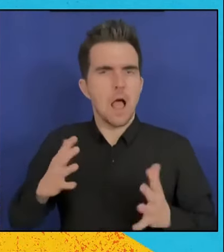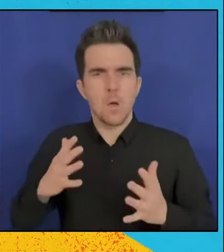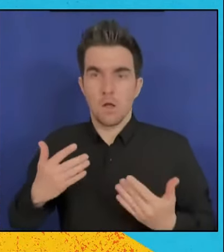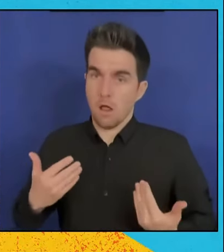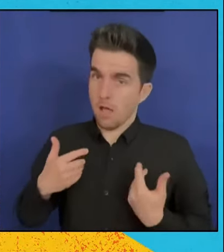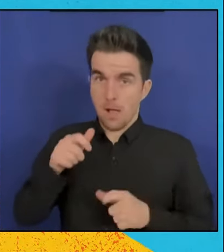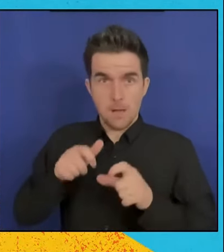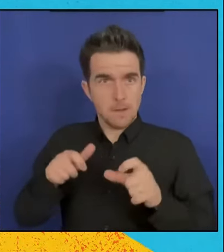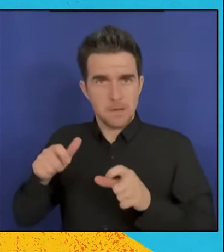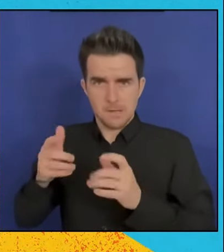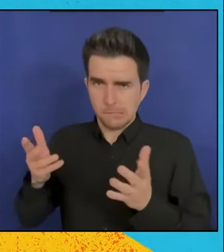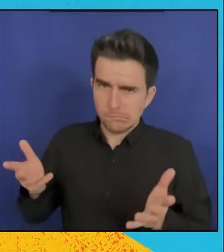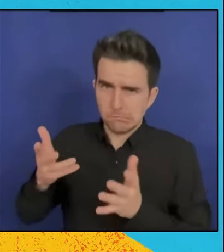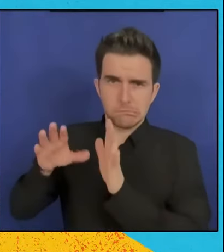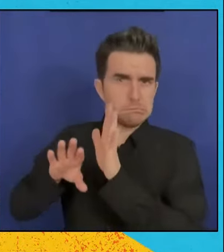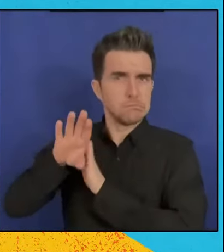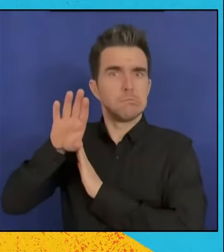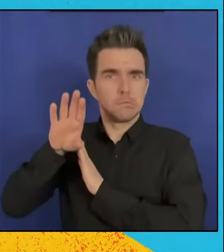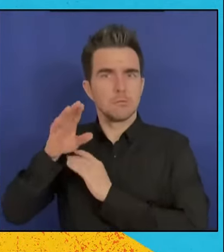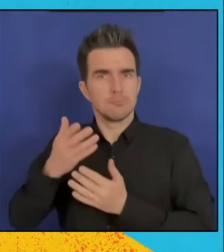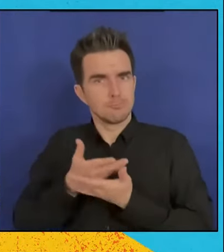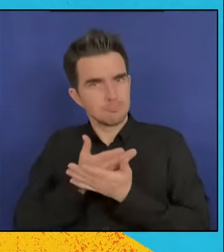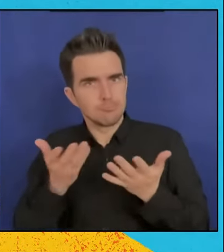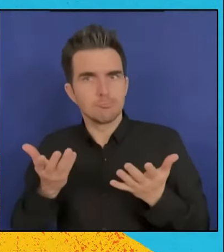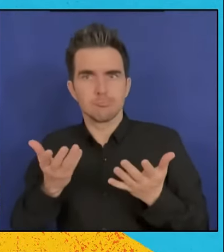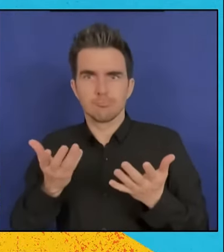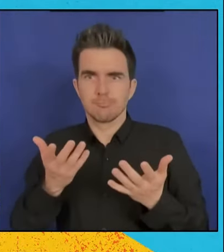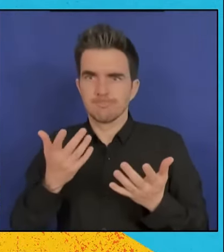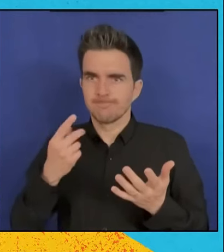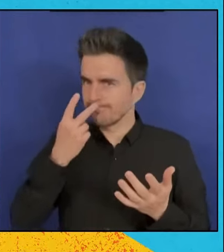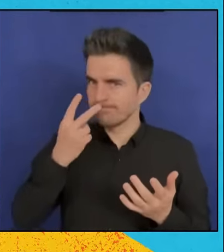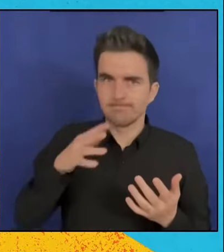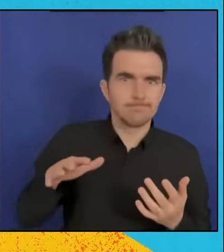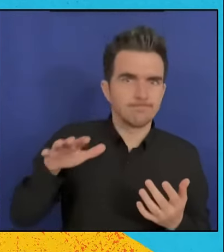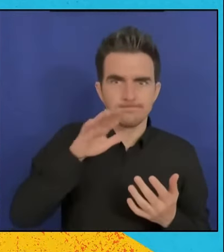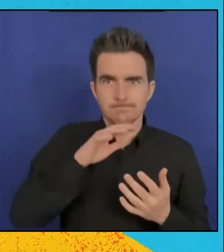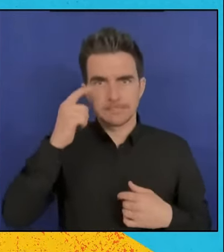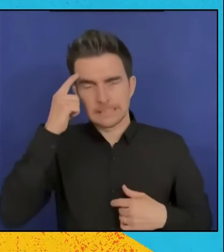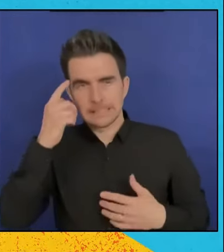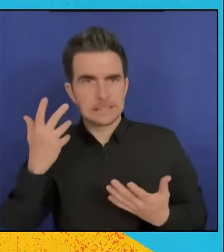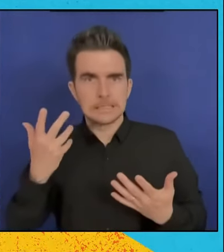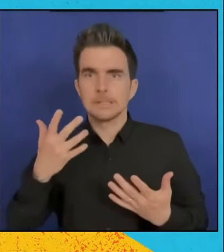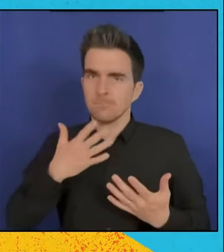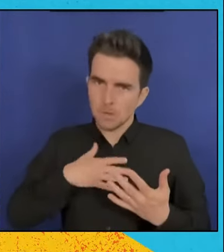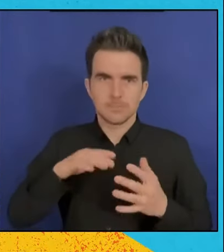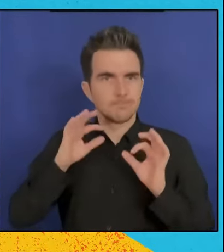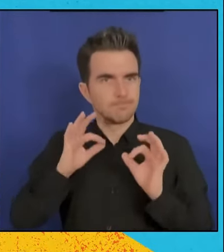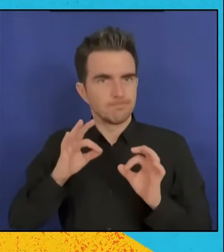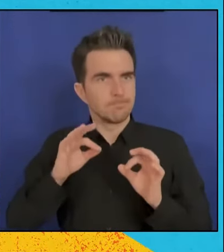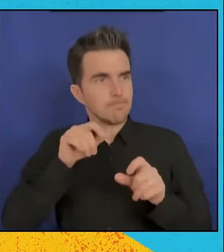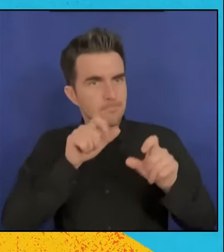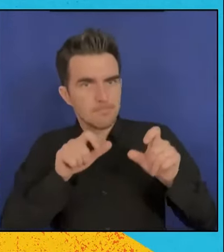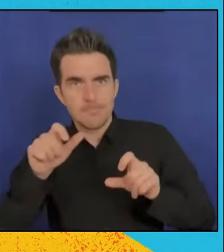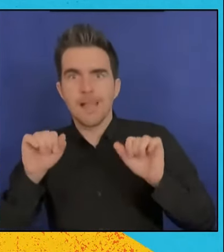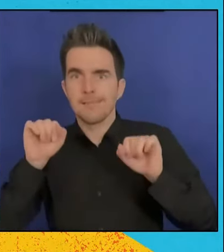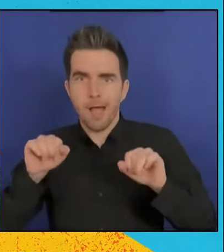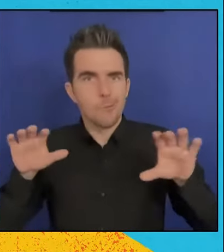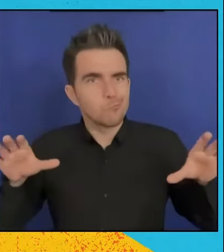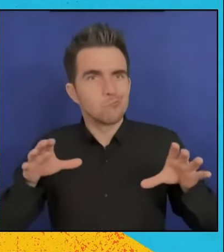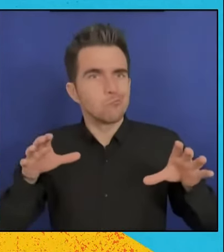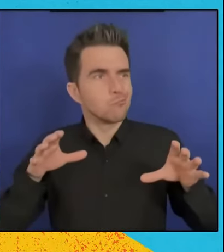then I have a few quotes for you. Dr. Martin Luther King Jr. said, "There comes a time when one must take a position that is neither